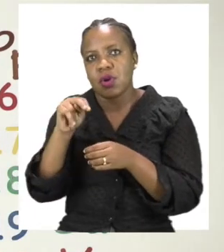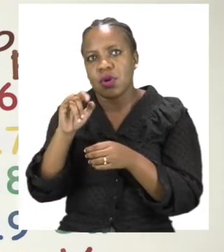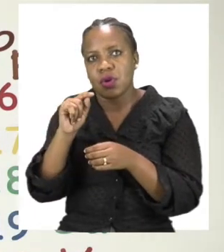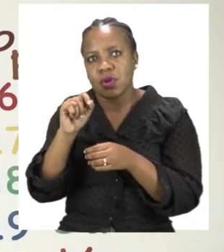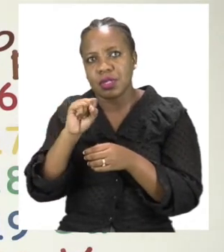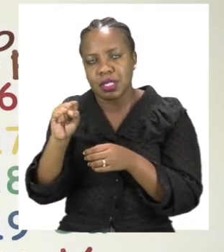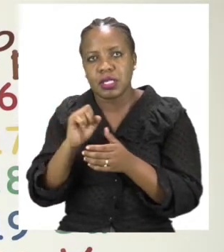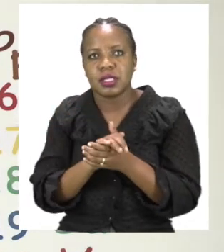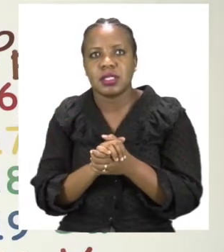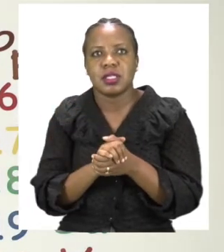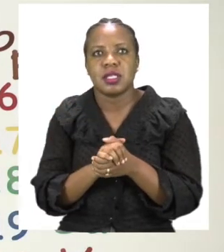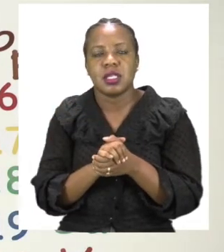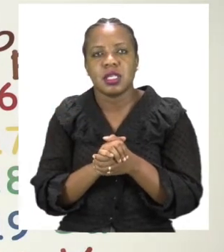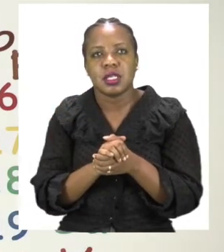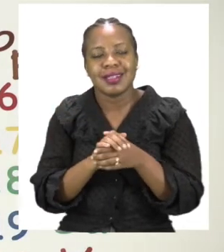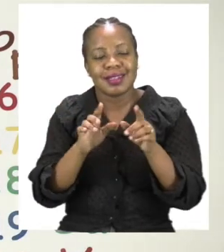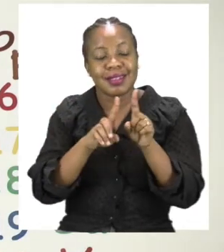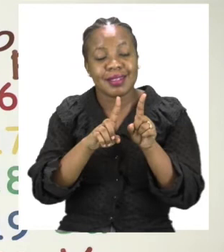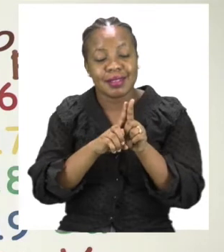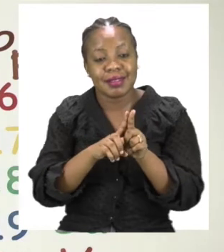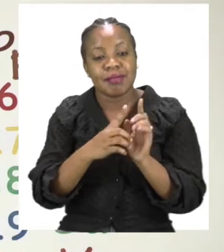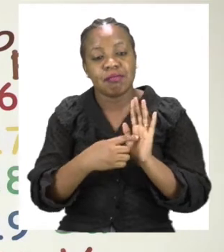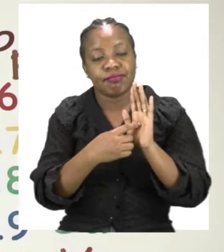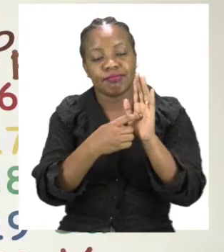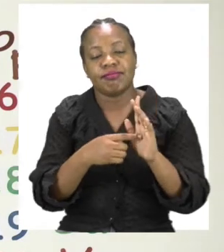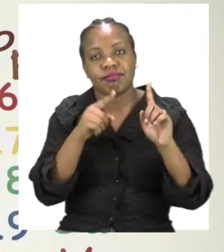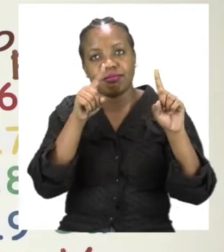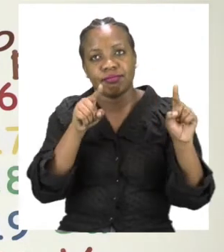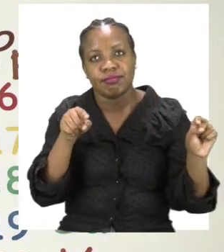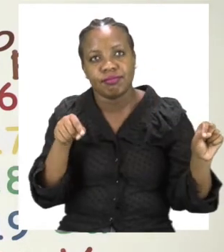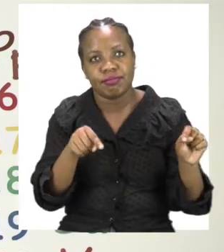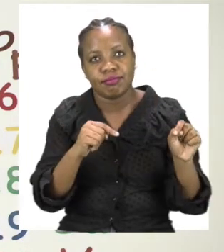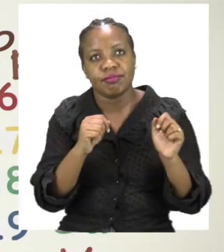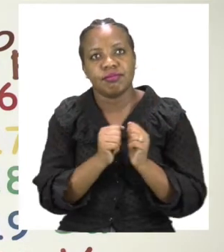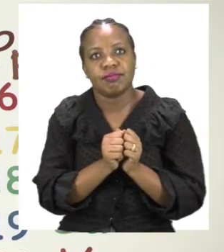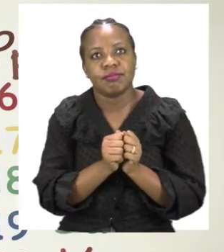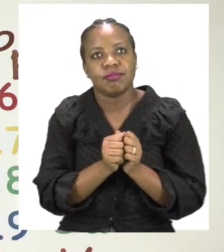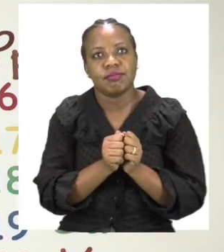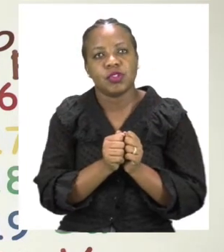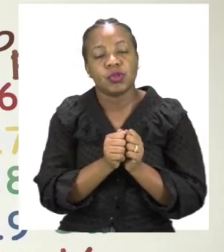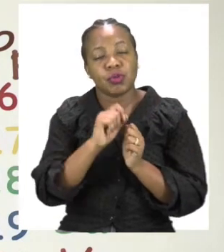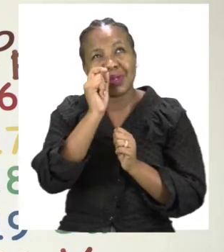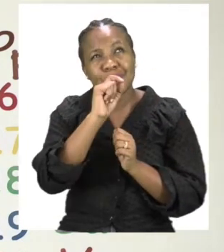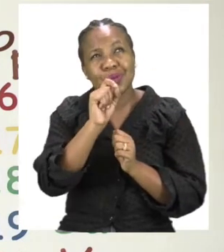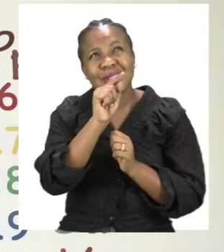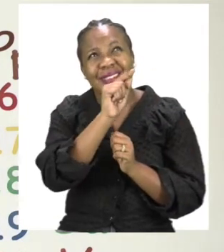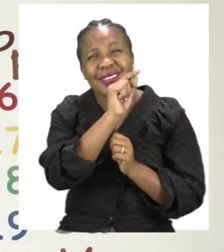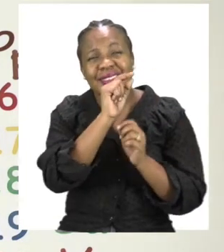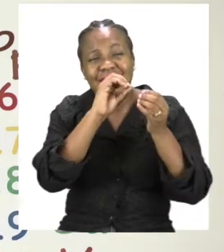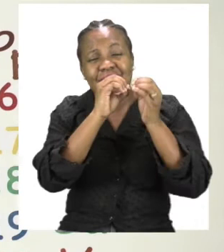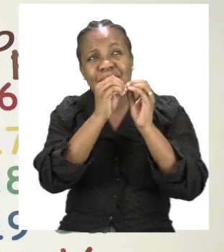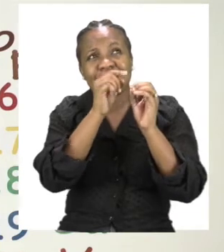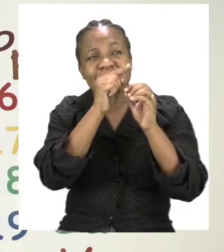our tens. So this one was tens, number 2, and 4 were